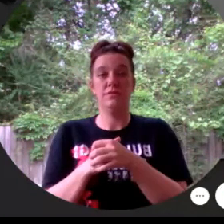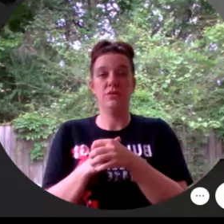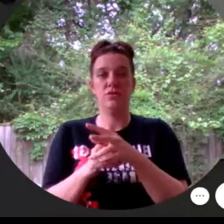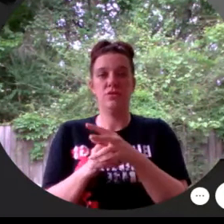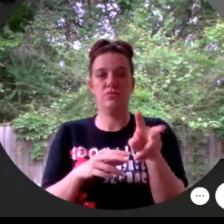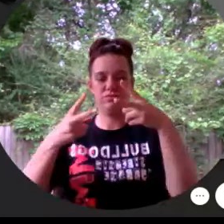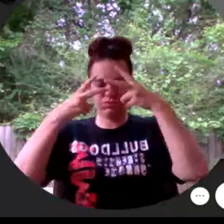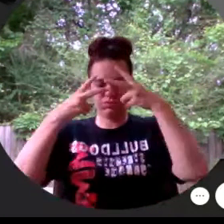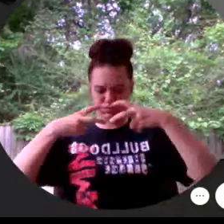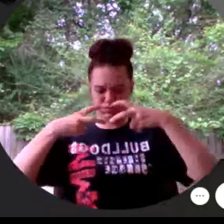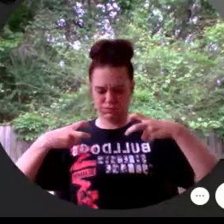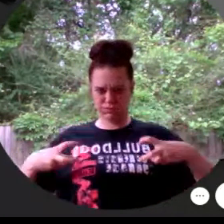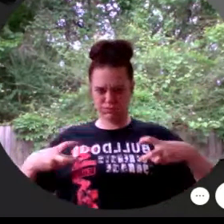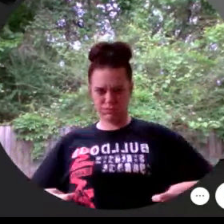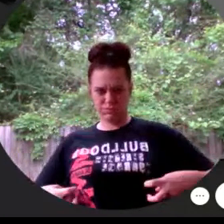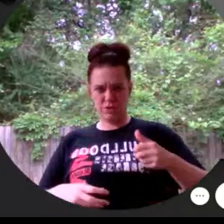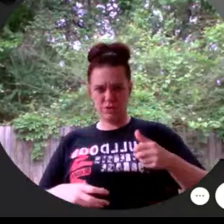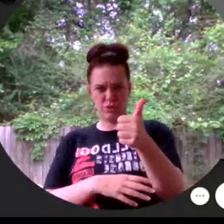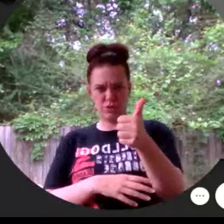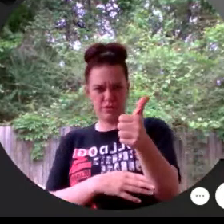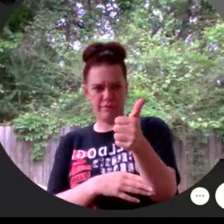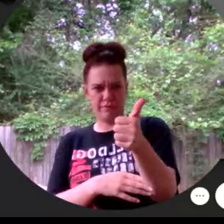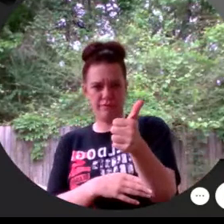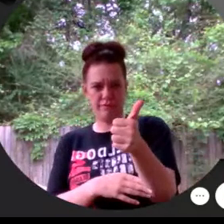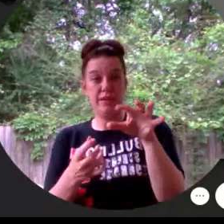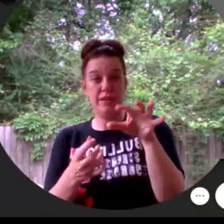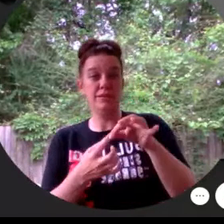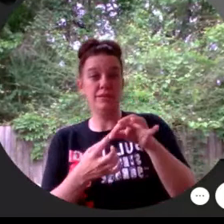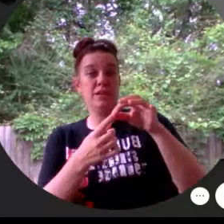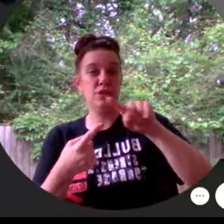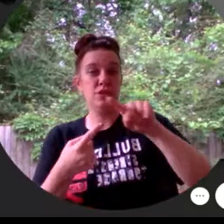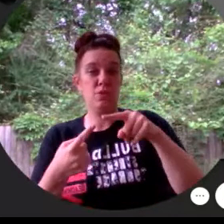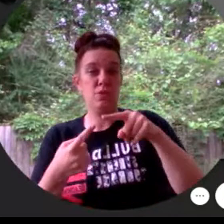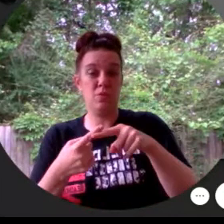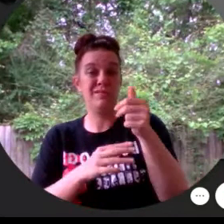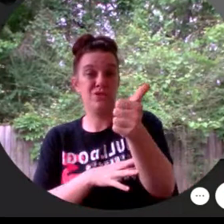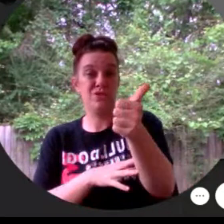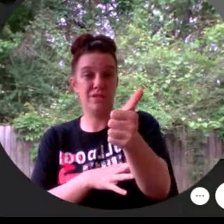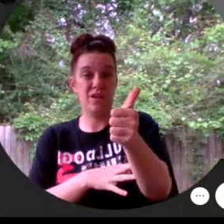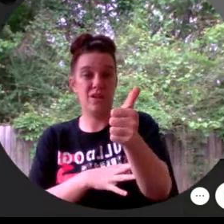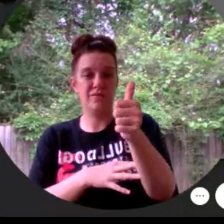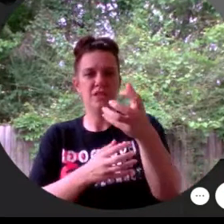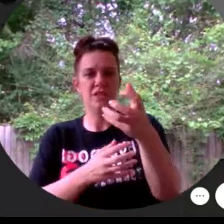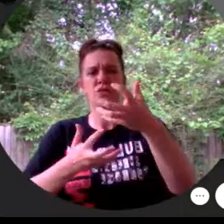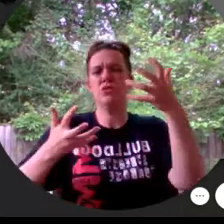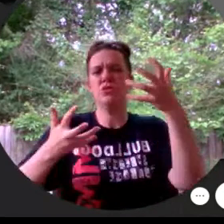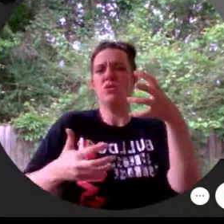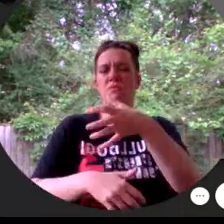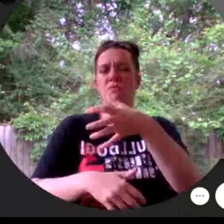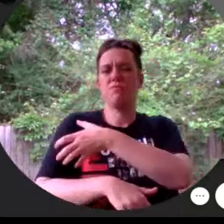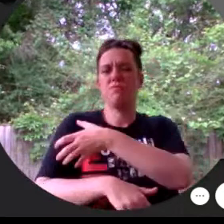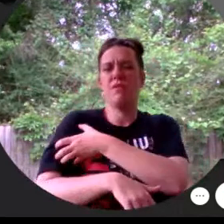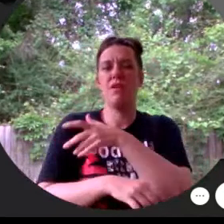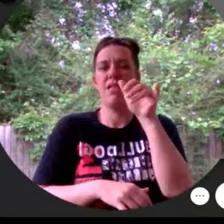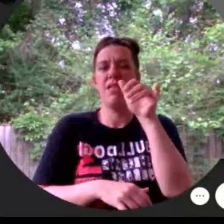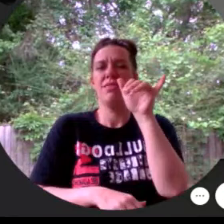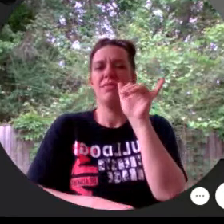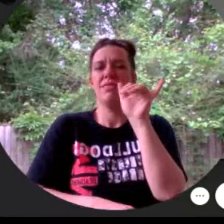yourself, especially when yourself is so powerful, like staring